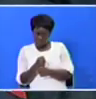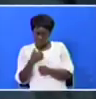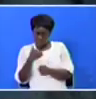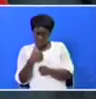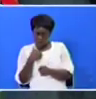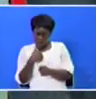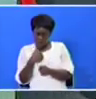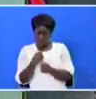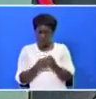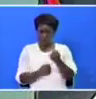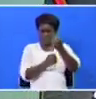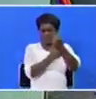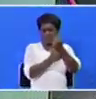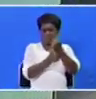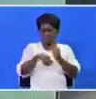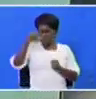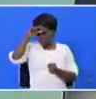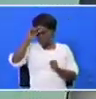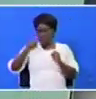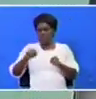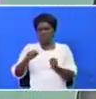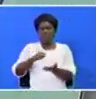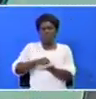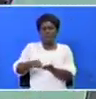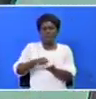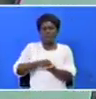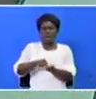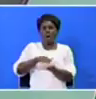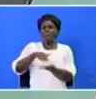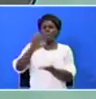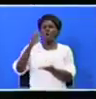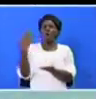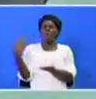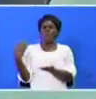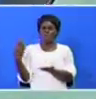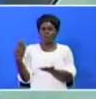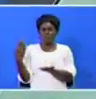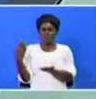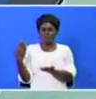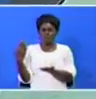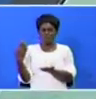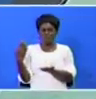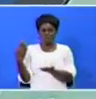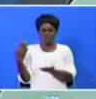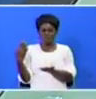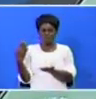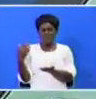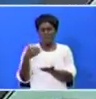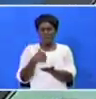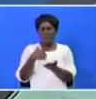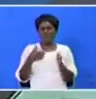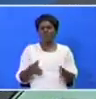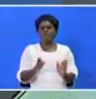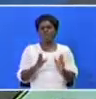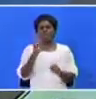leadership of Jubilee would actually do some extra on the side ballot. And we're saying there are ways to